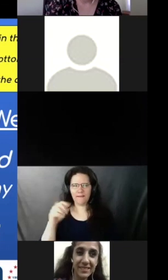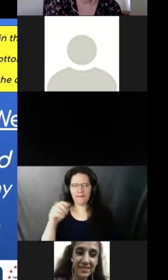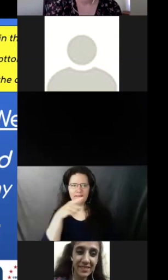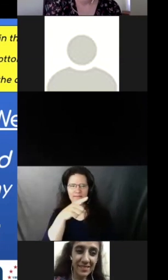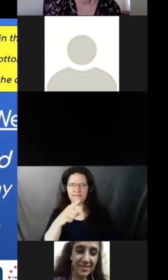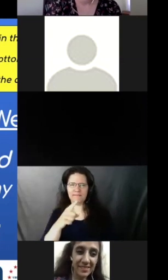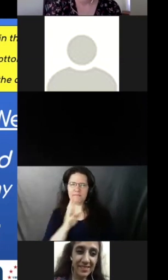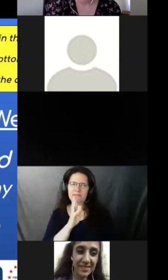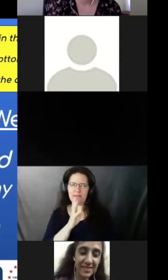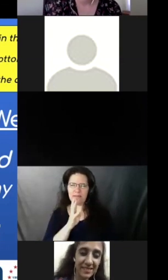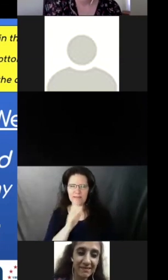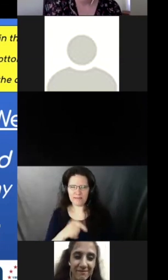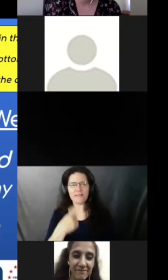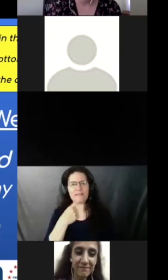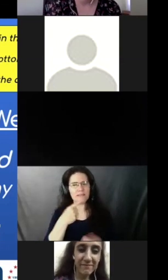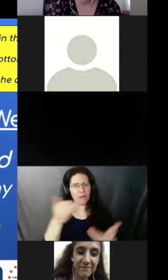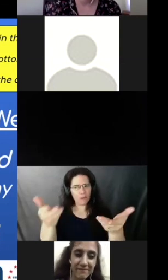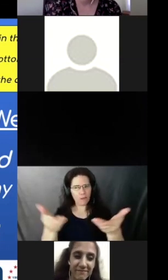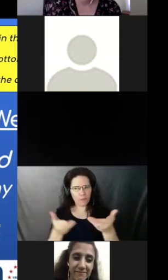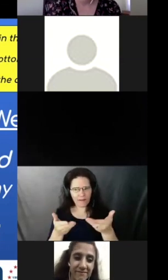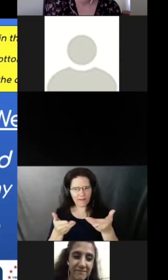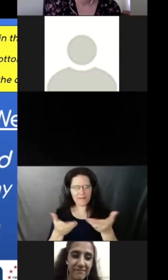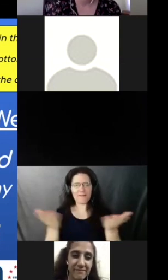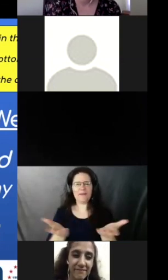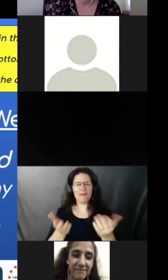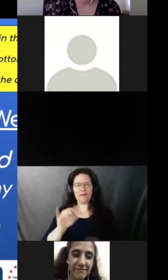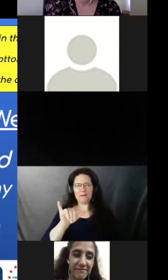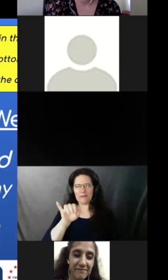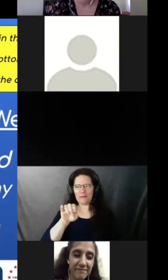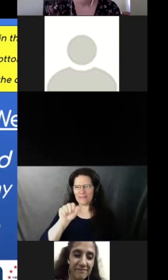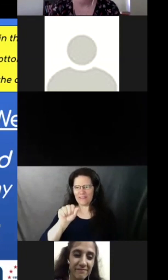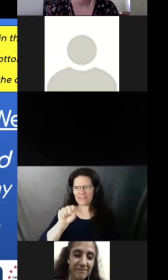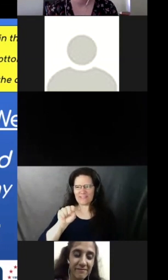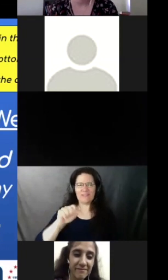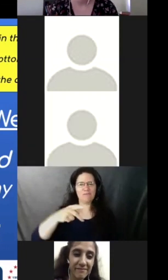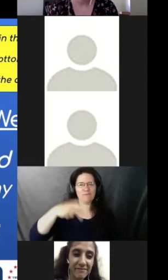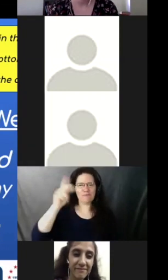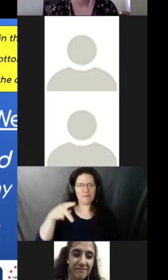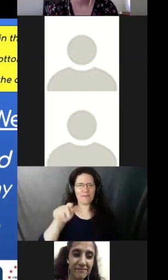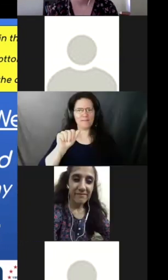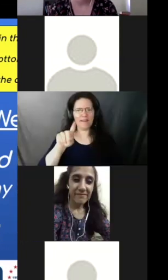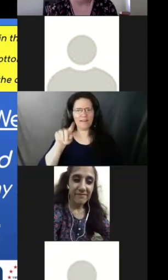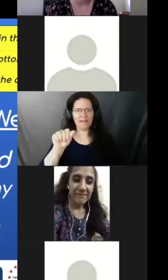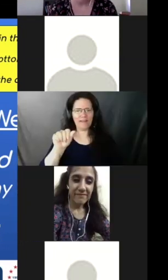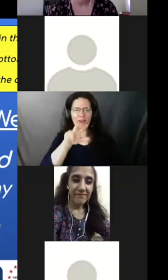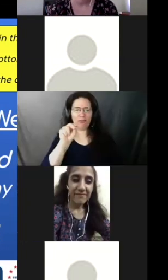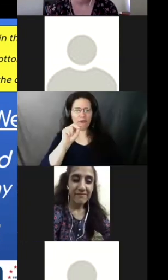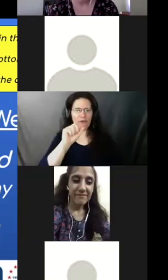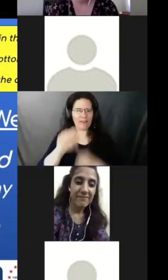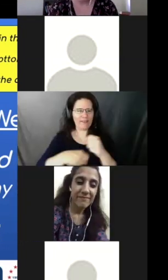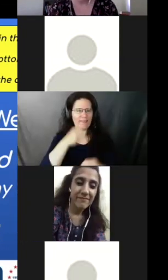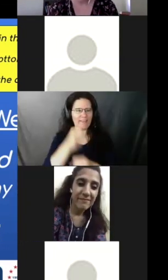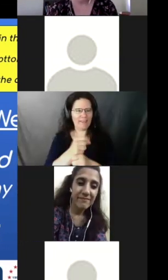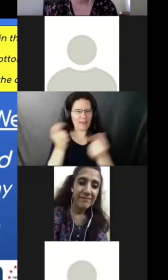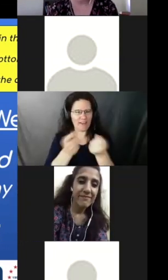Welcome to the YES program ADA 30th anniversary webinar on disability rights and advocacy. My